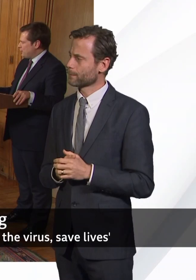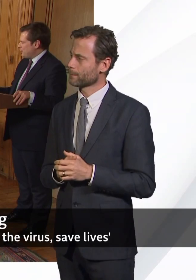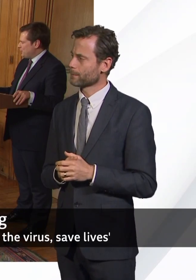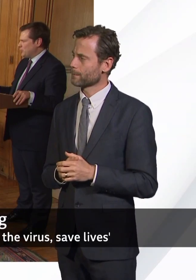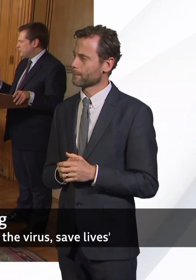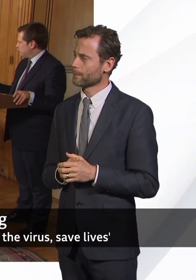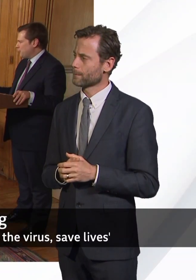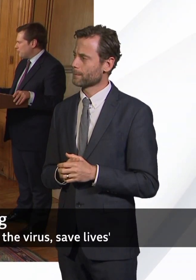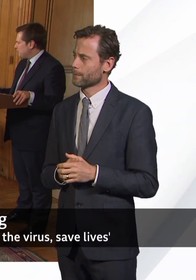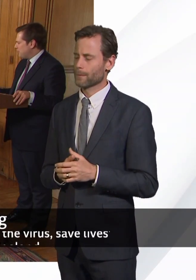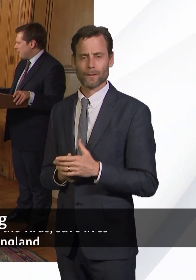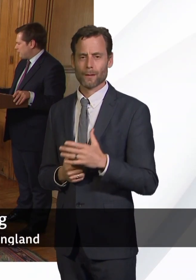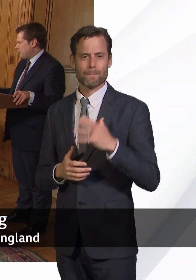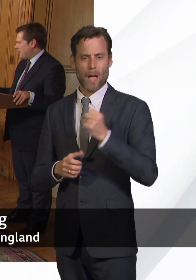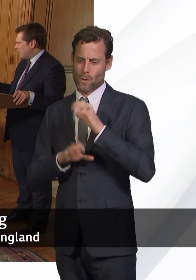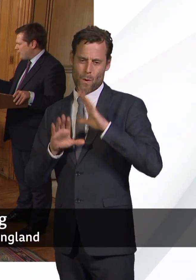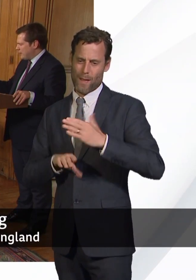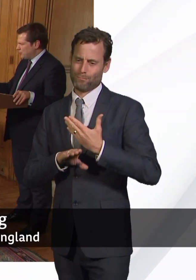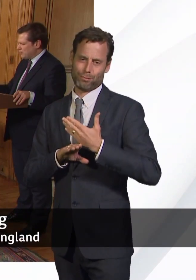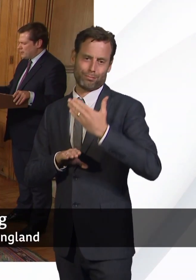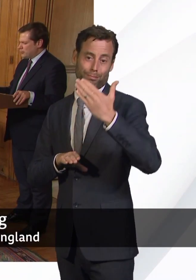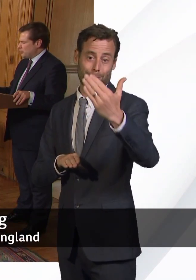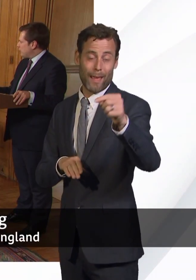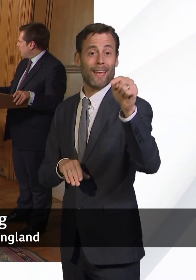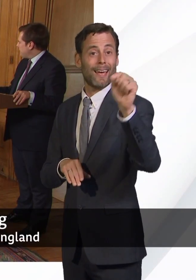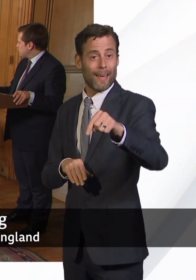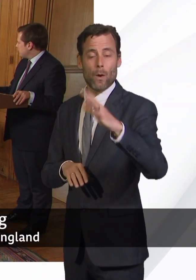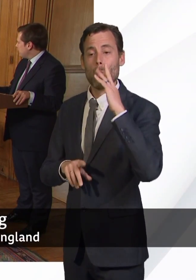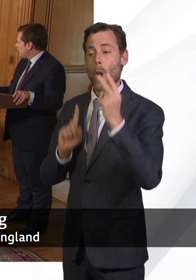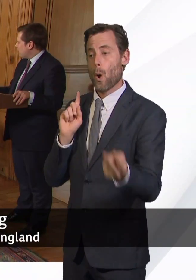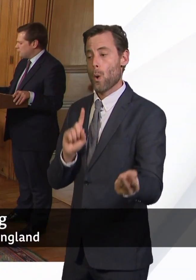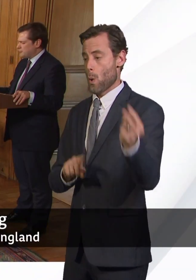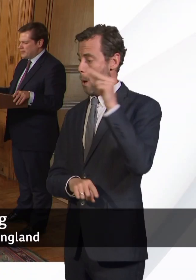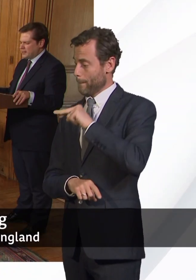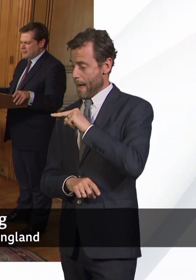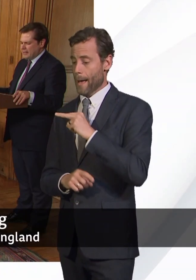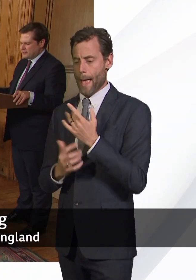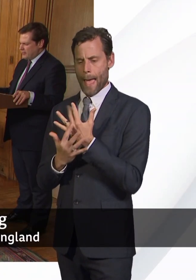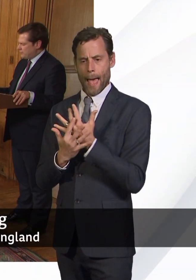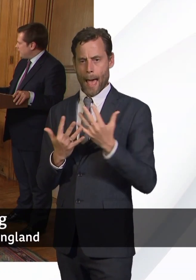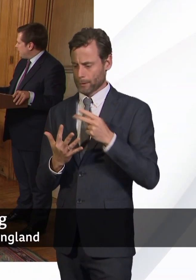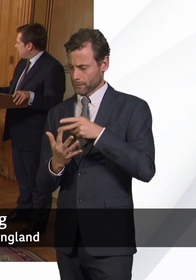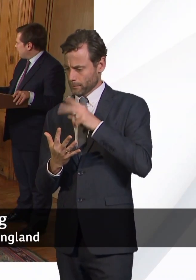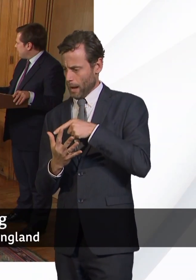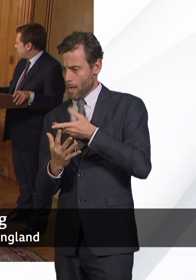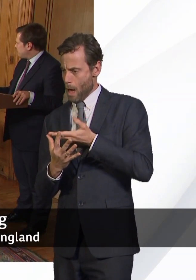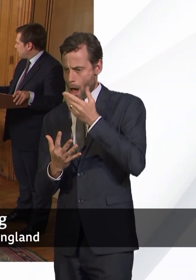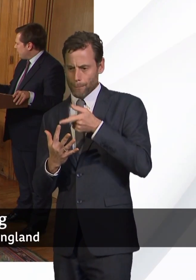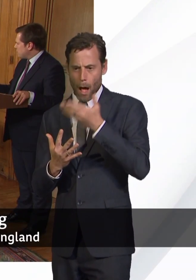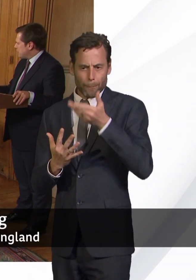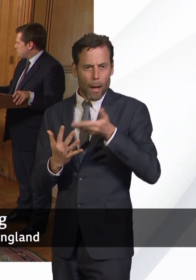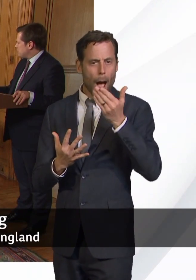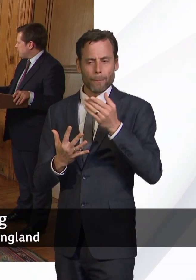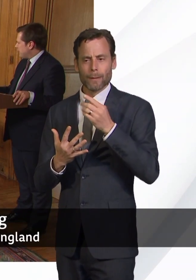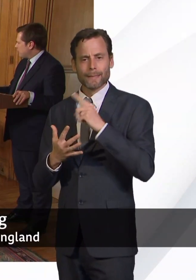comparisons will be for the months to come when we're able to look at that measure of excess deaths in the